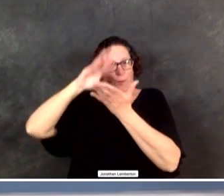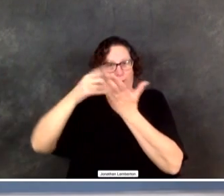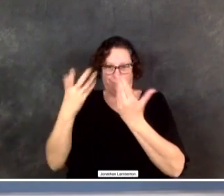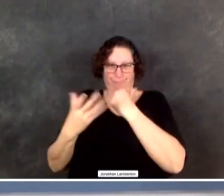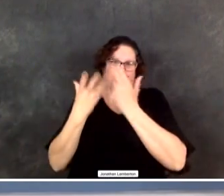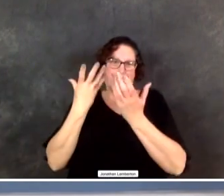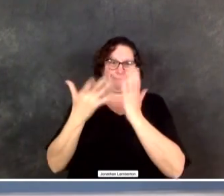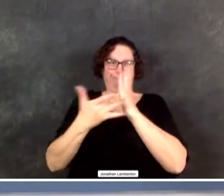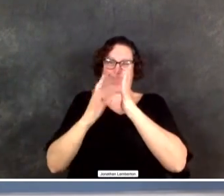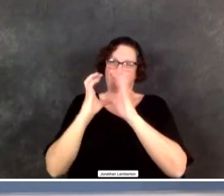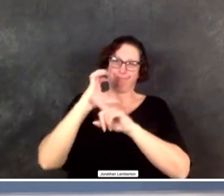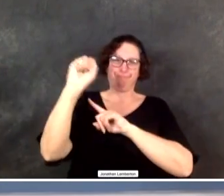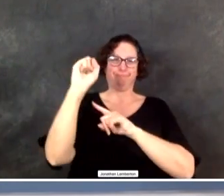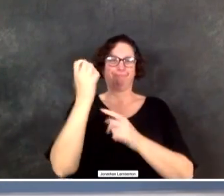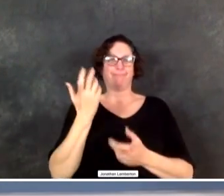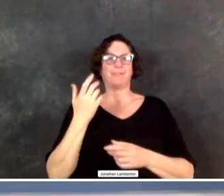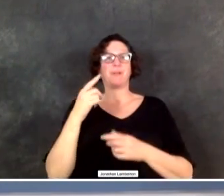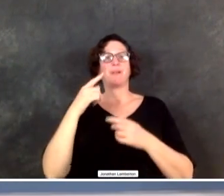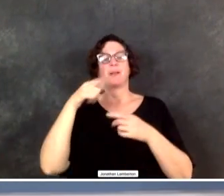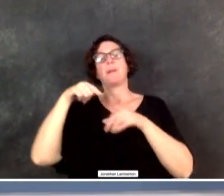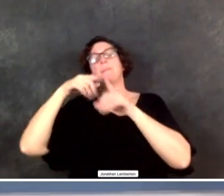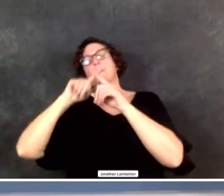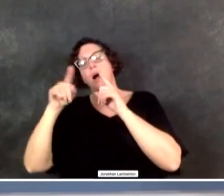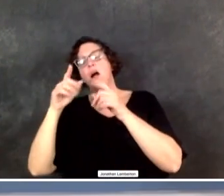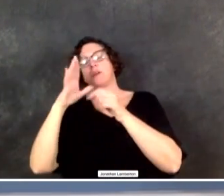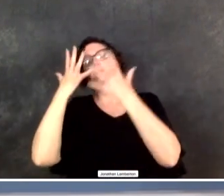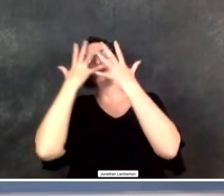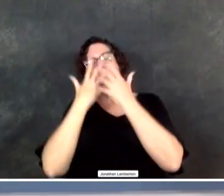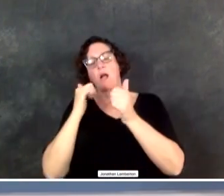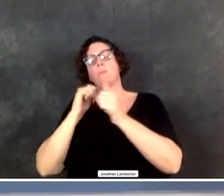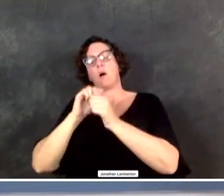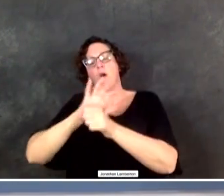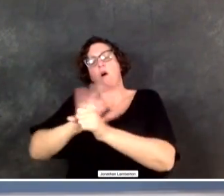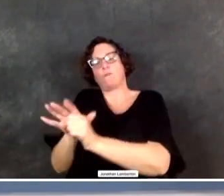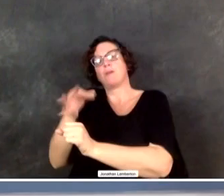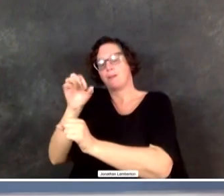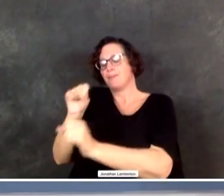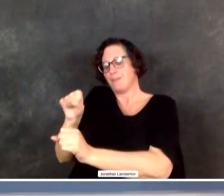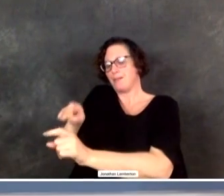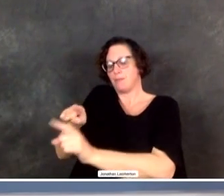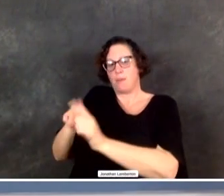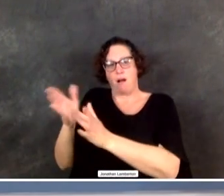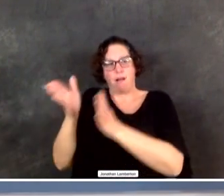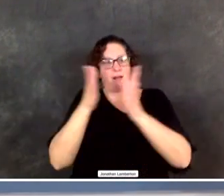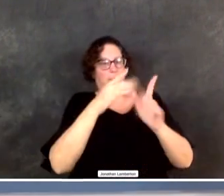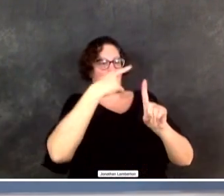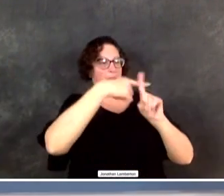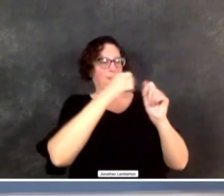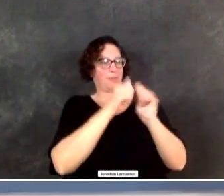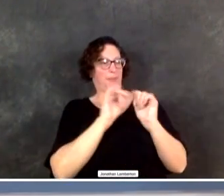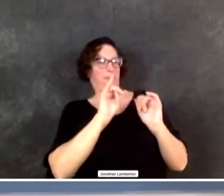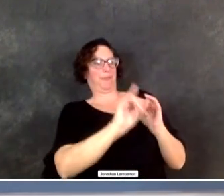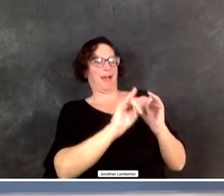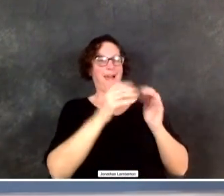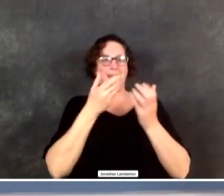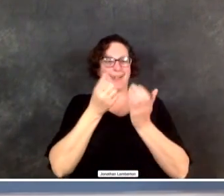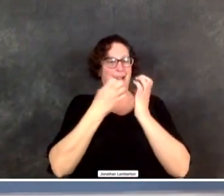unfortunate there's a crisis, but we're looking at this from a perspective of how do we continue